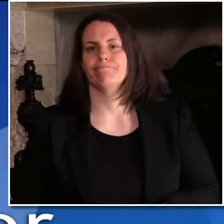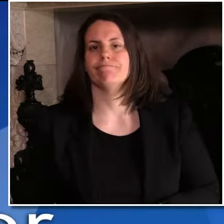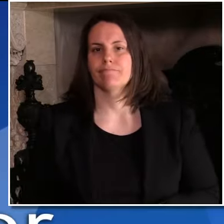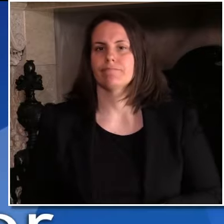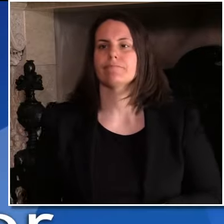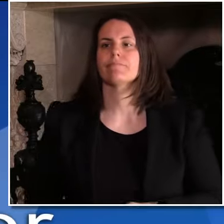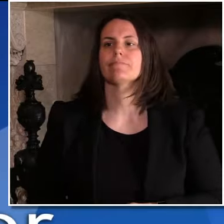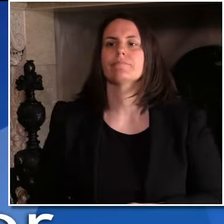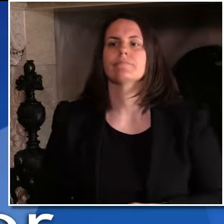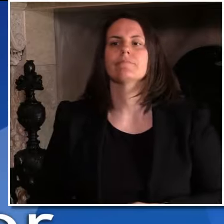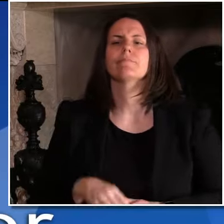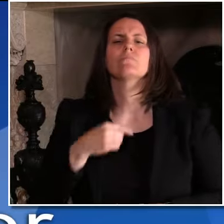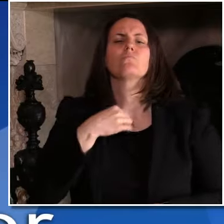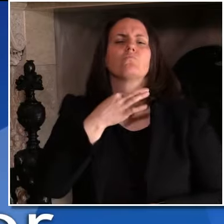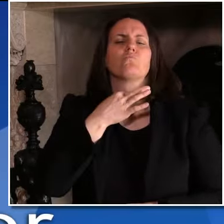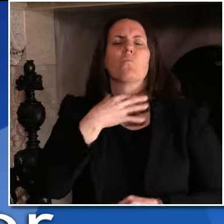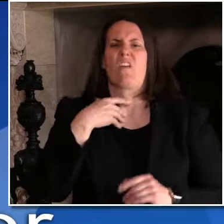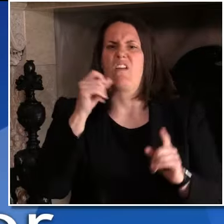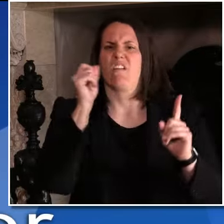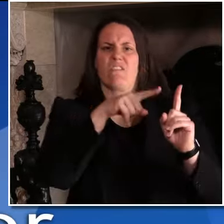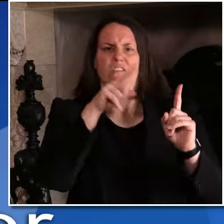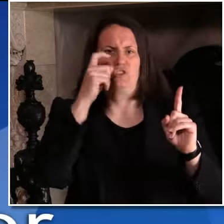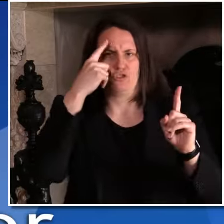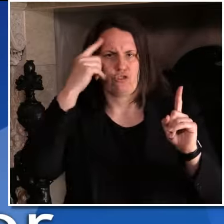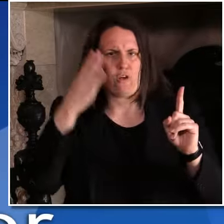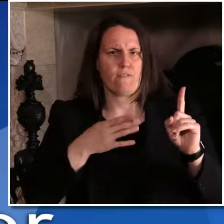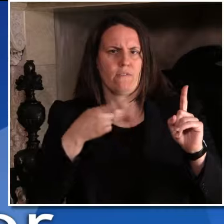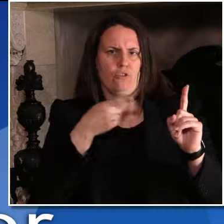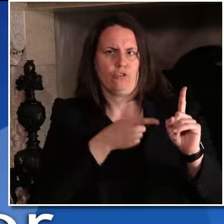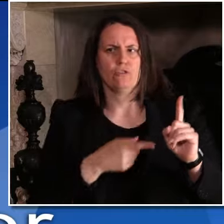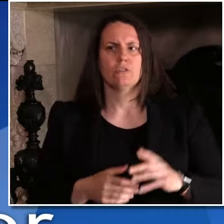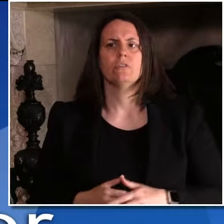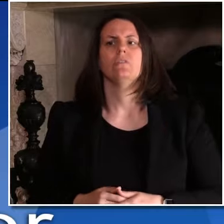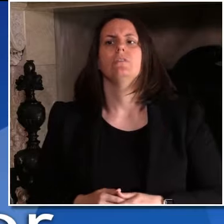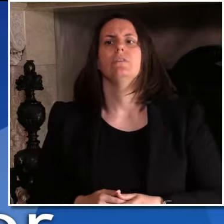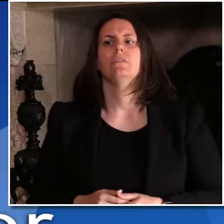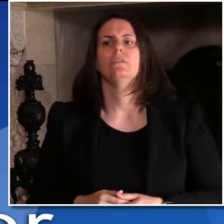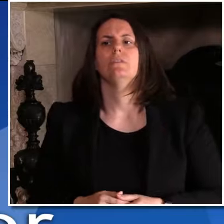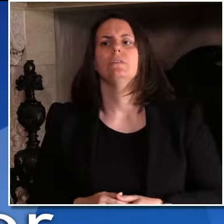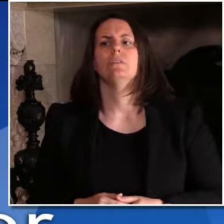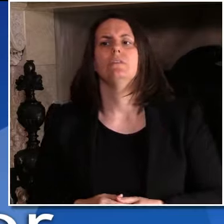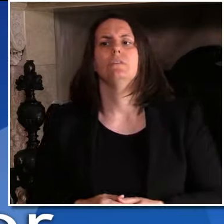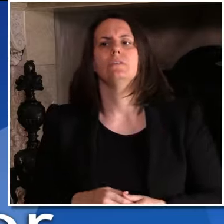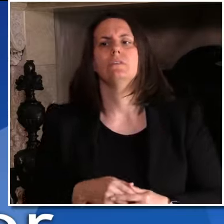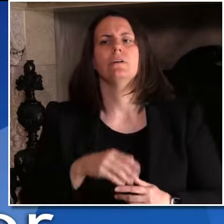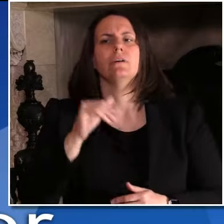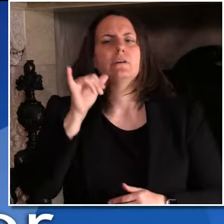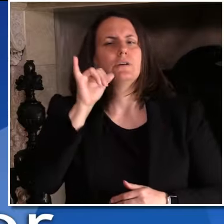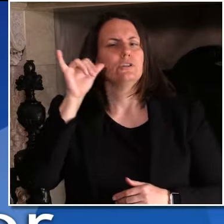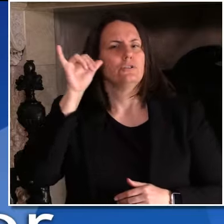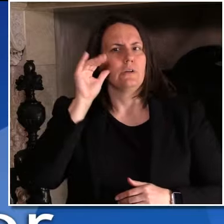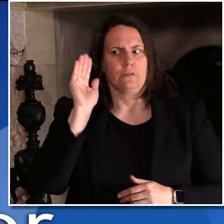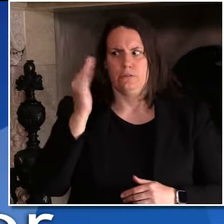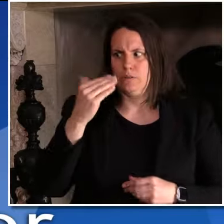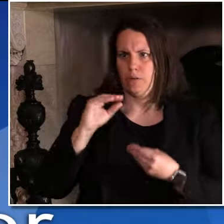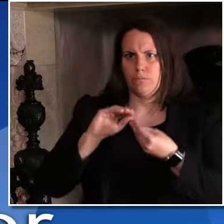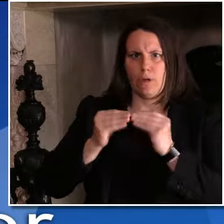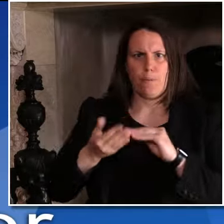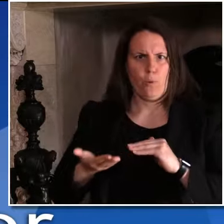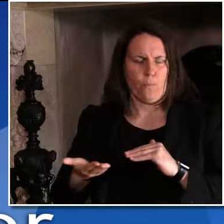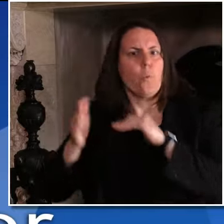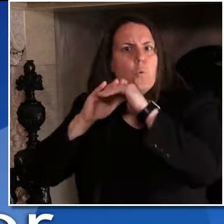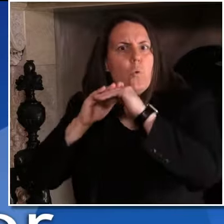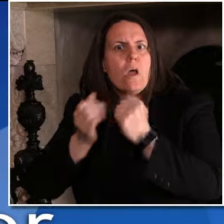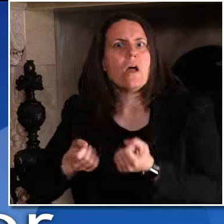Question for Governor Evers. With yesterday seeing such a sharp increase in cases, did that make you reconsider loosening